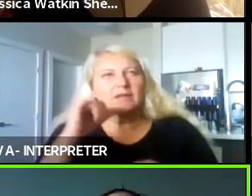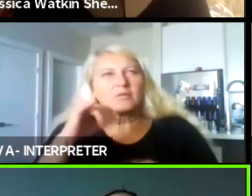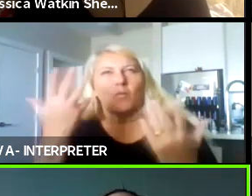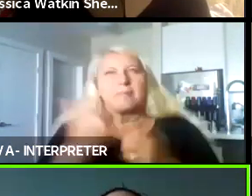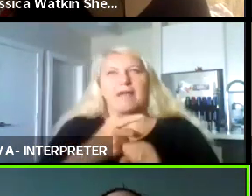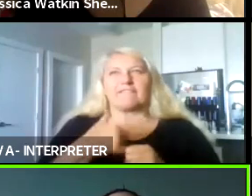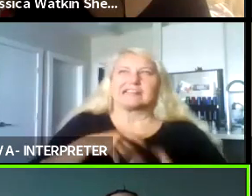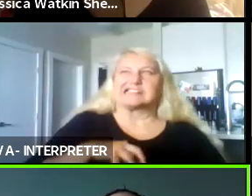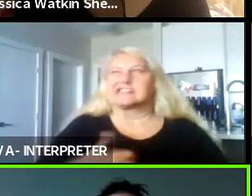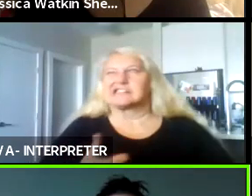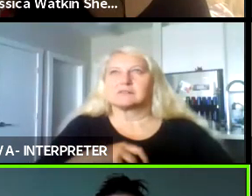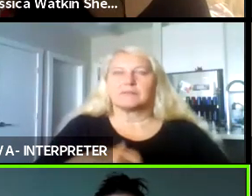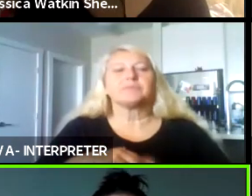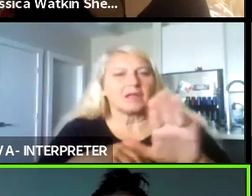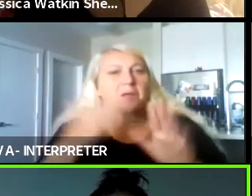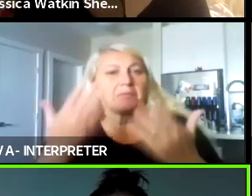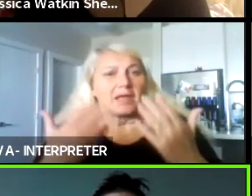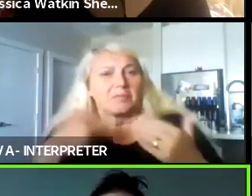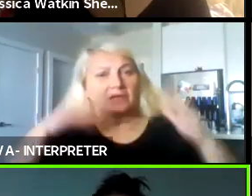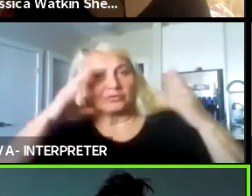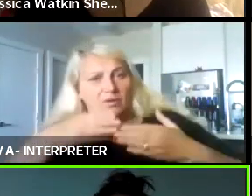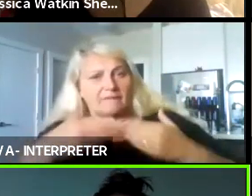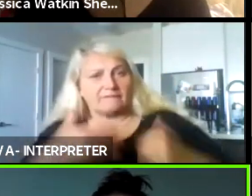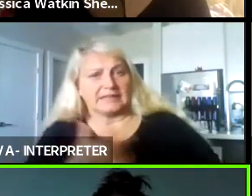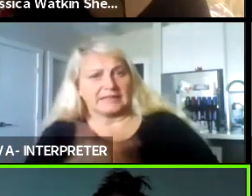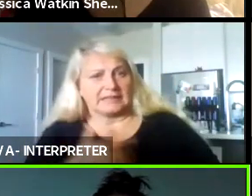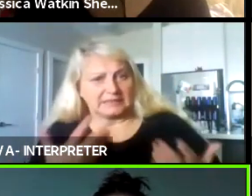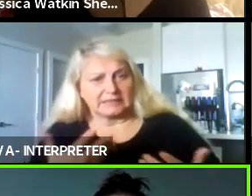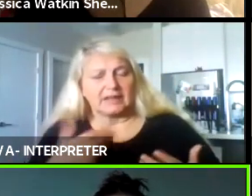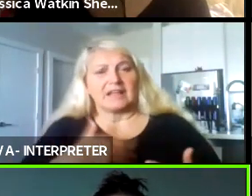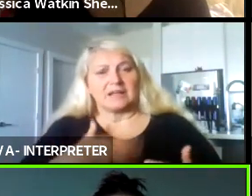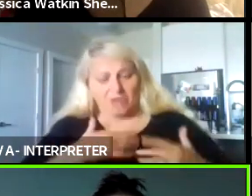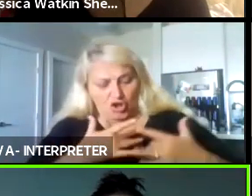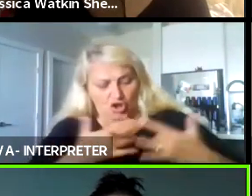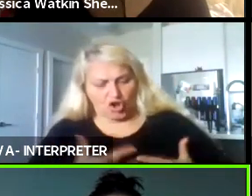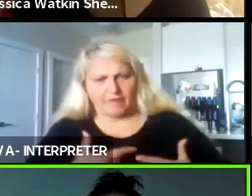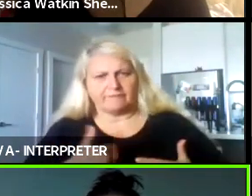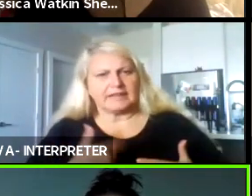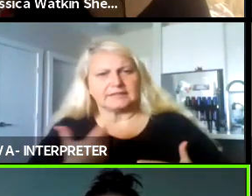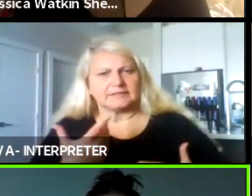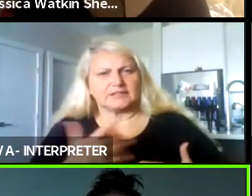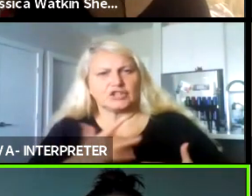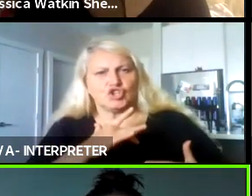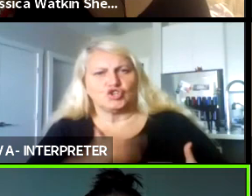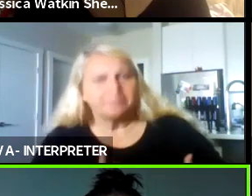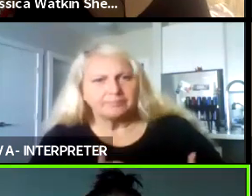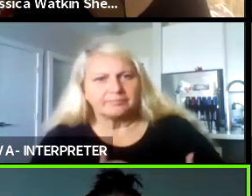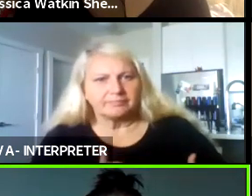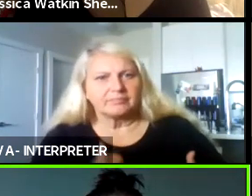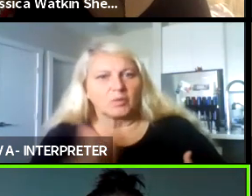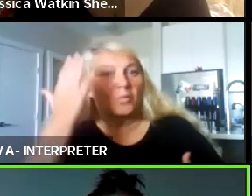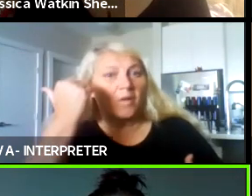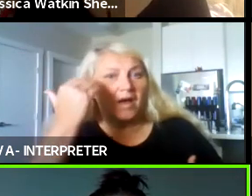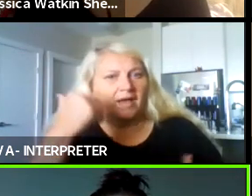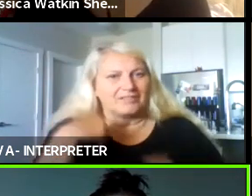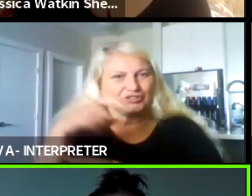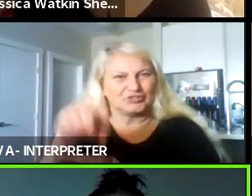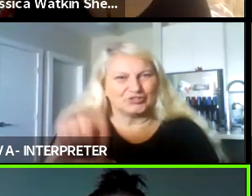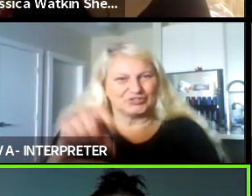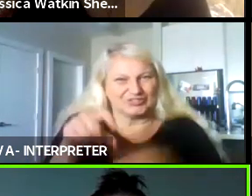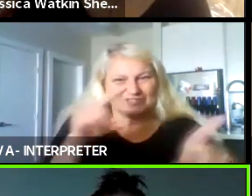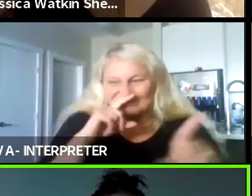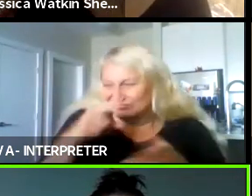I'll address the feeling part of, I'm feeling an absence in my heart right now because I was supposed to be headed to Banff